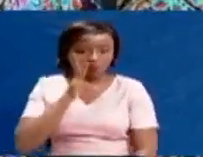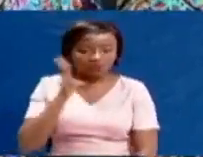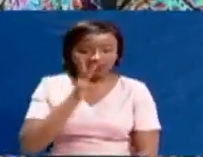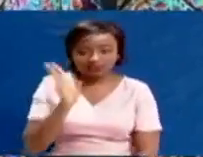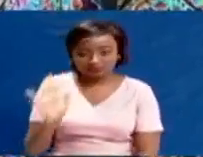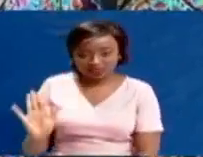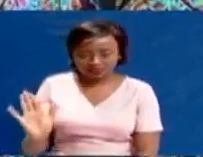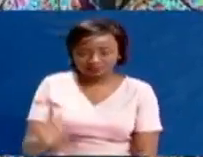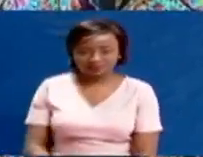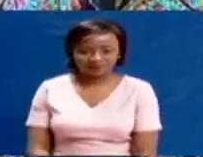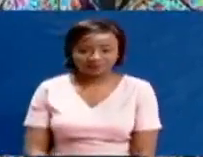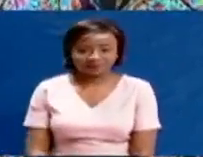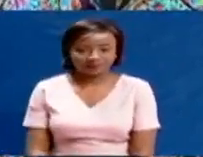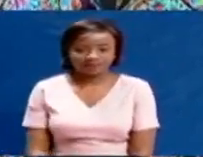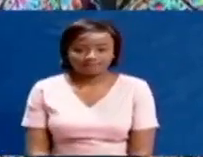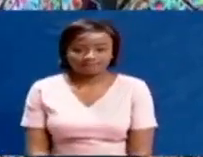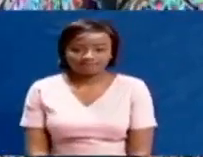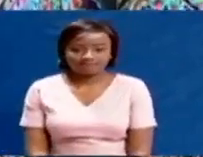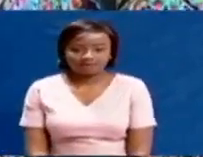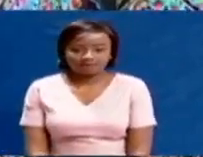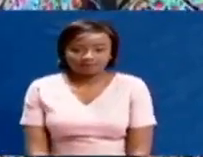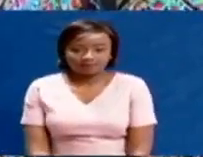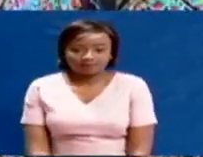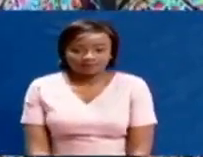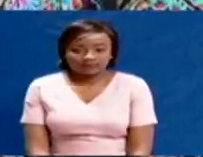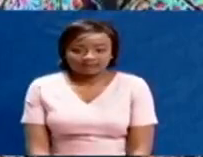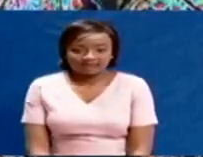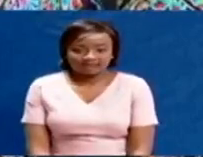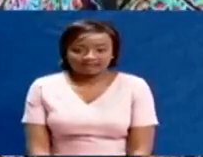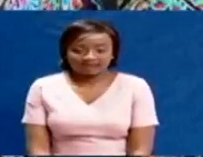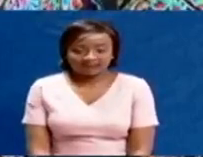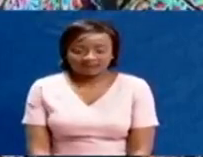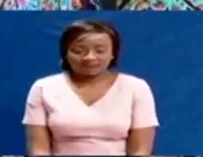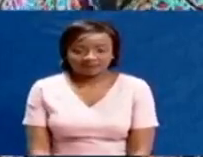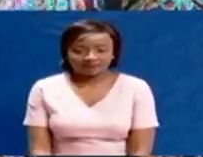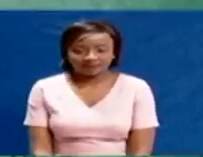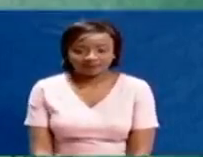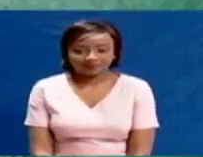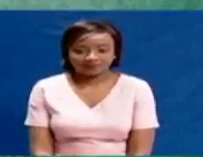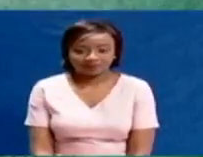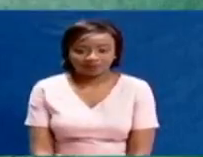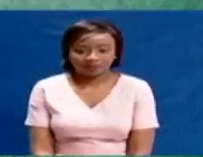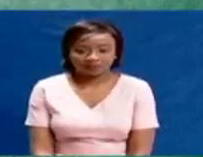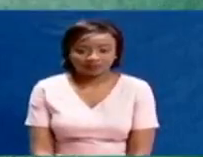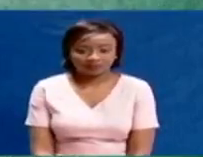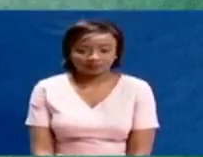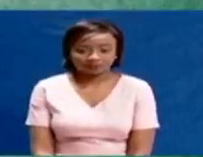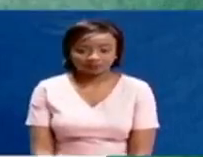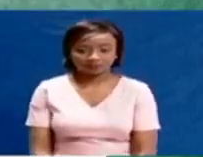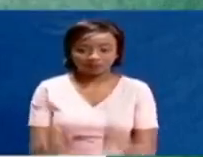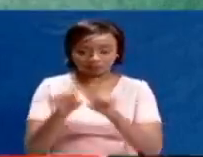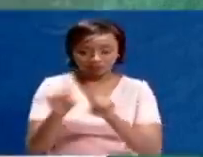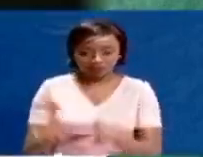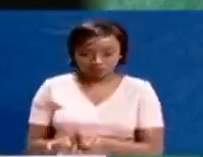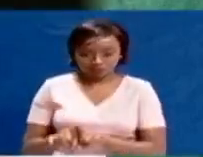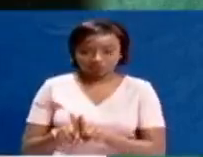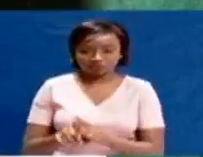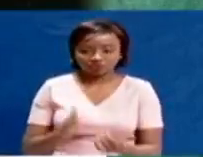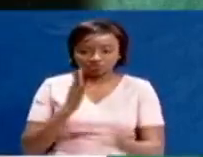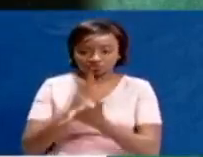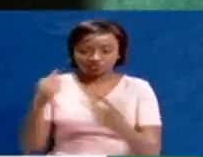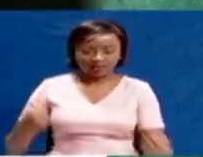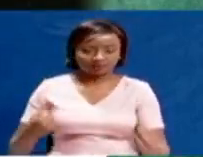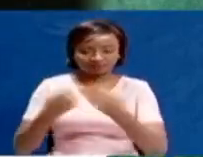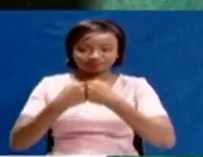legitimate leaders, led by our EPO party leader, Senator Moses Masika Wetangula. At the height of the coup, the eseli